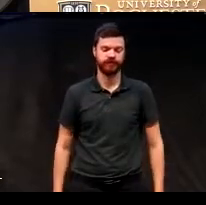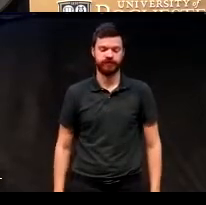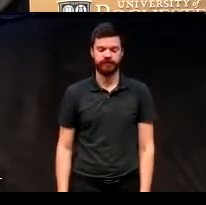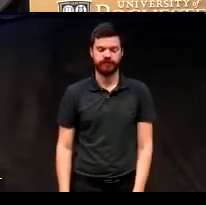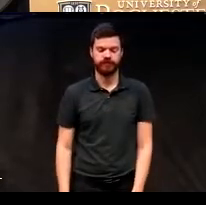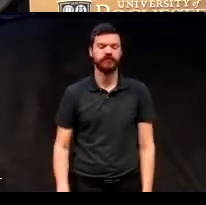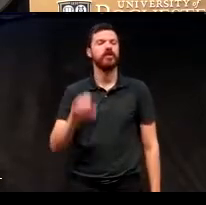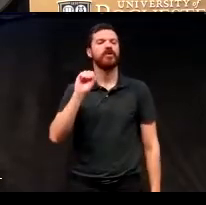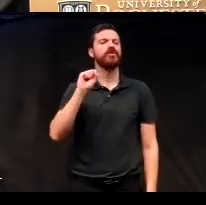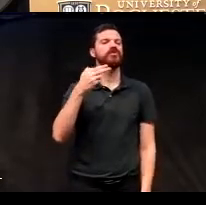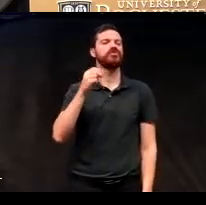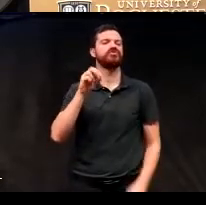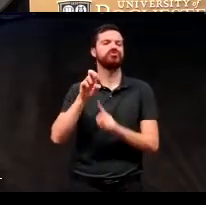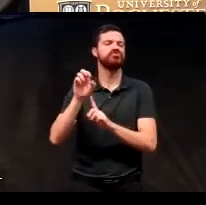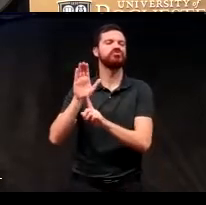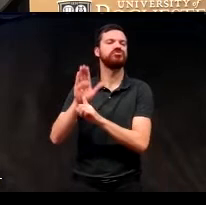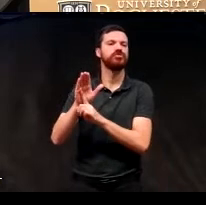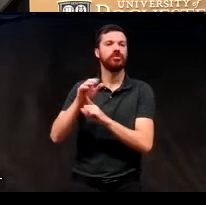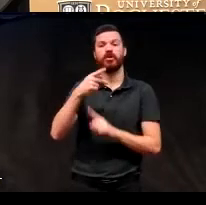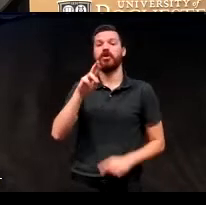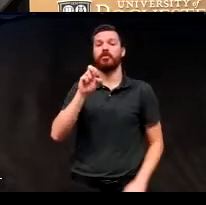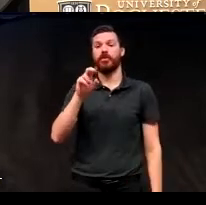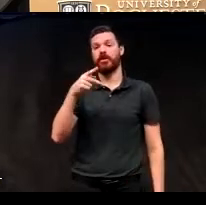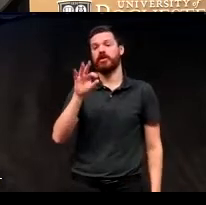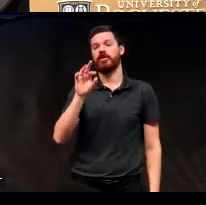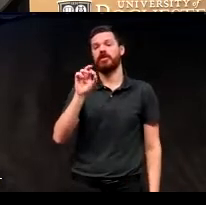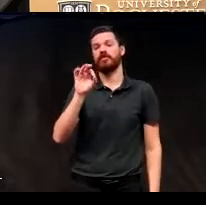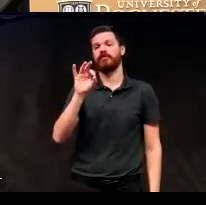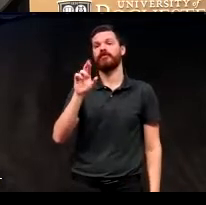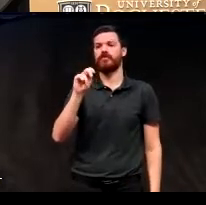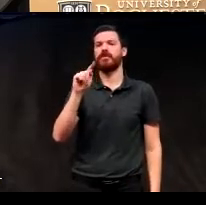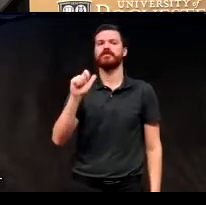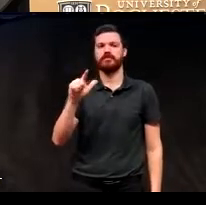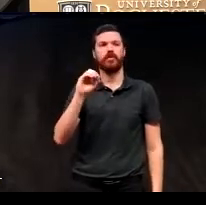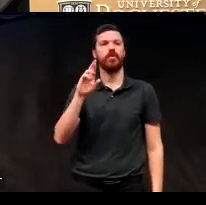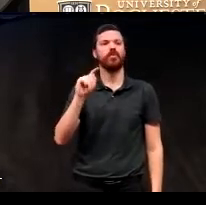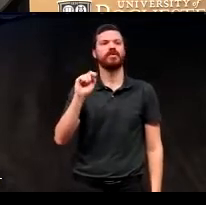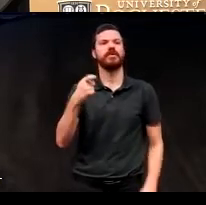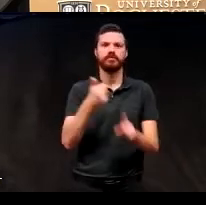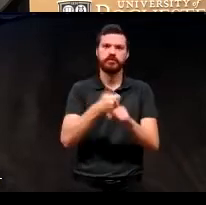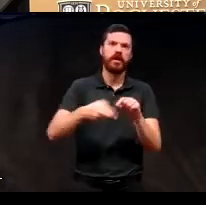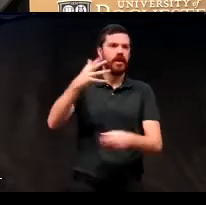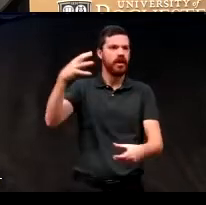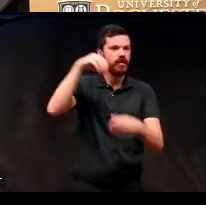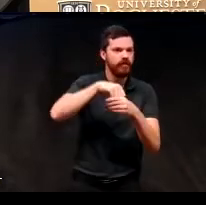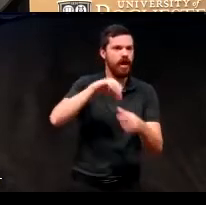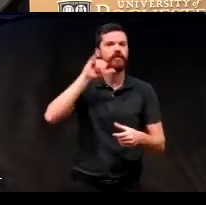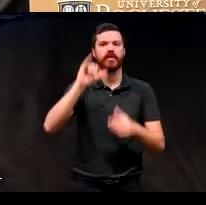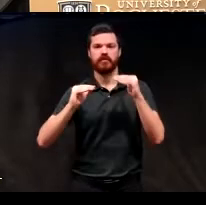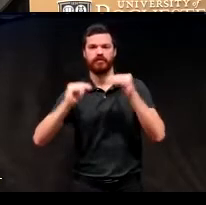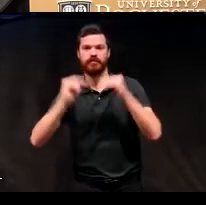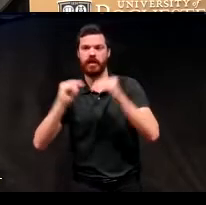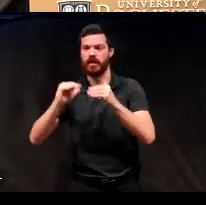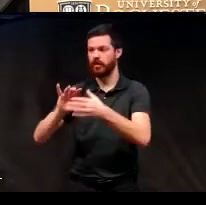according to Shore, the prefrontal cortex is highly involved in this homeostatic regulation and attachment